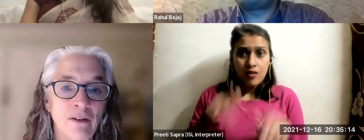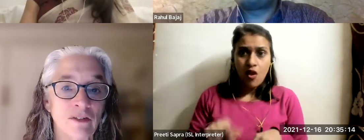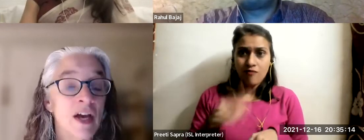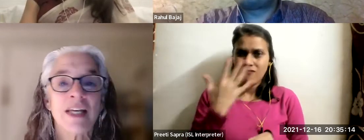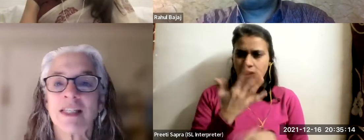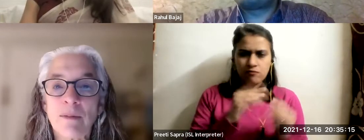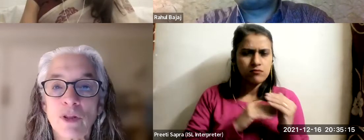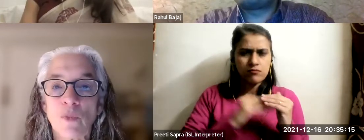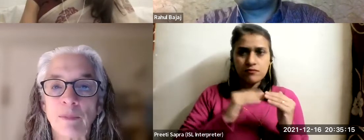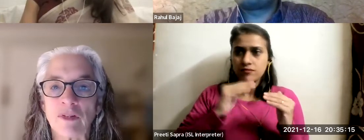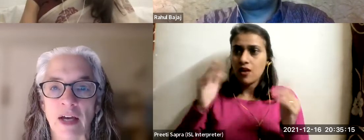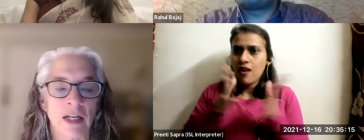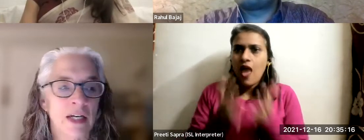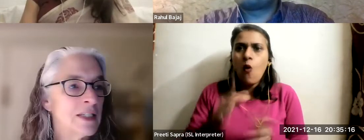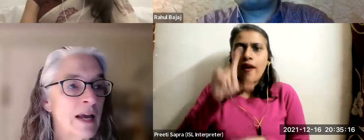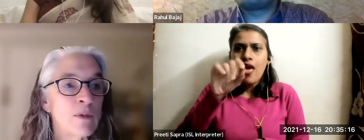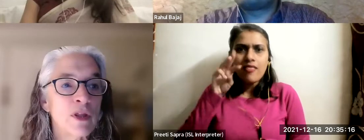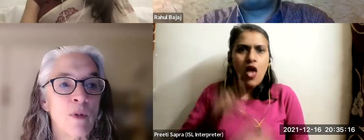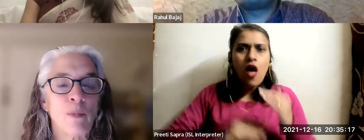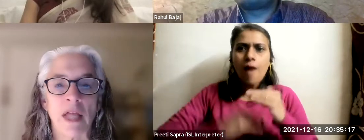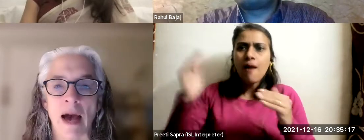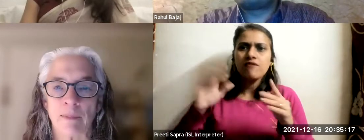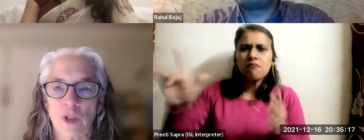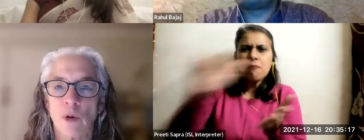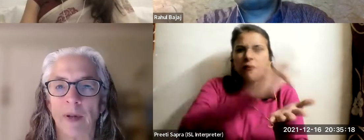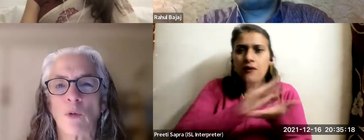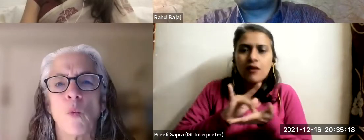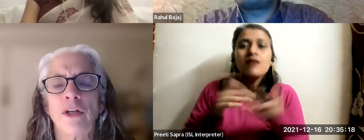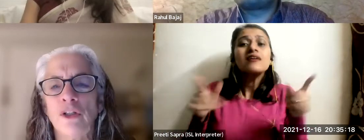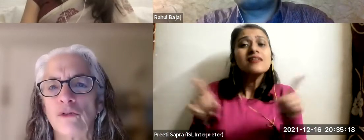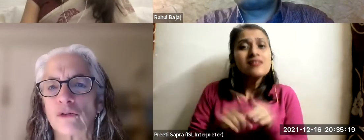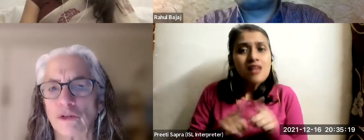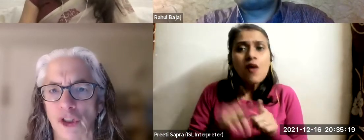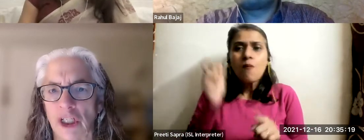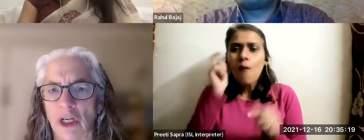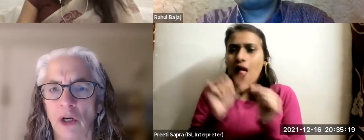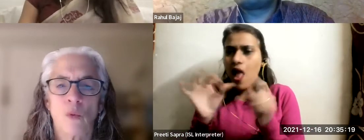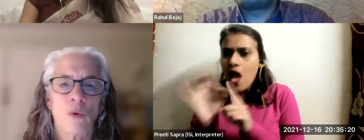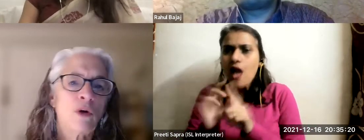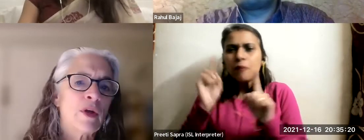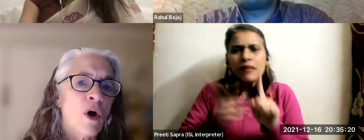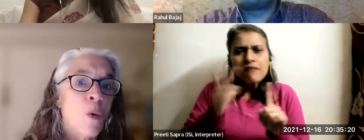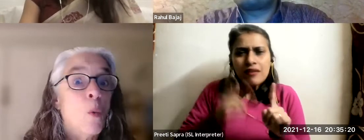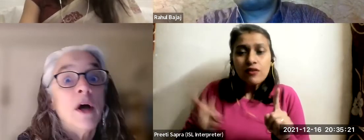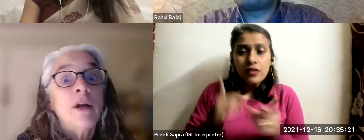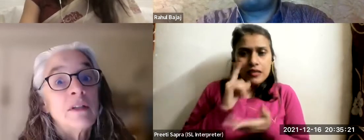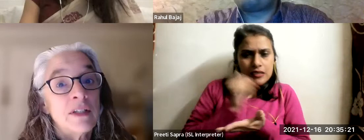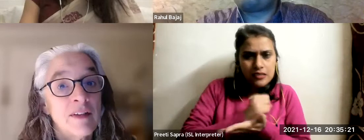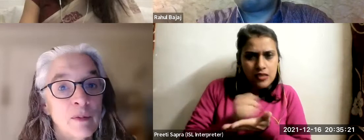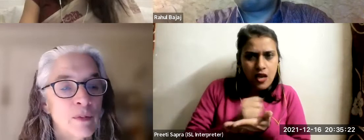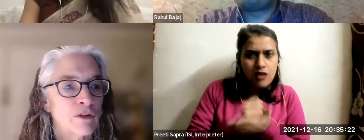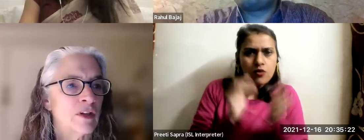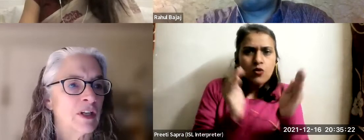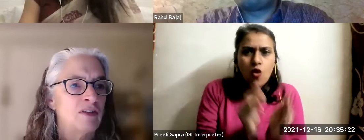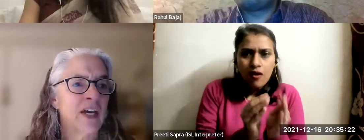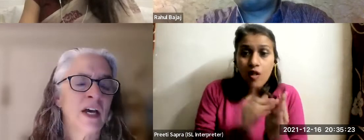of thousands. Same with the website, same with the mobile app. You know, pick one user journey, work with one